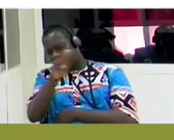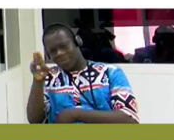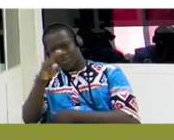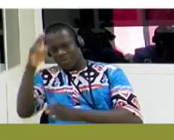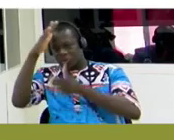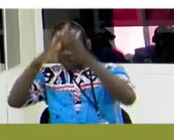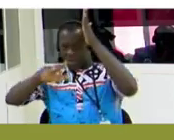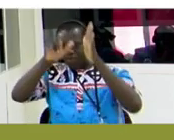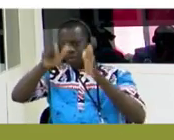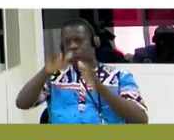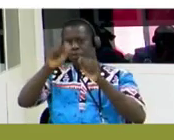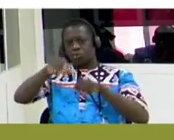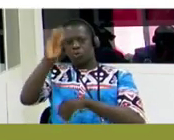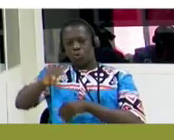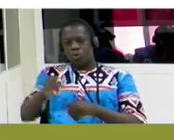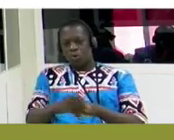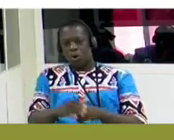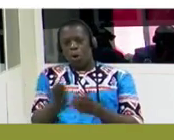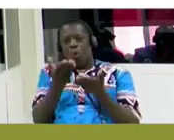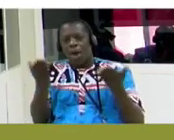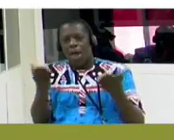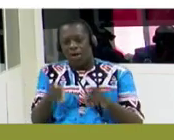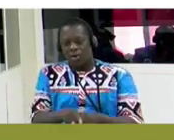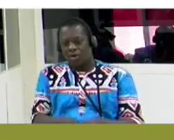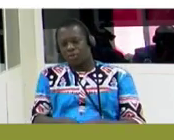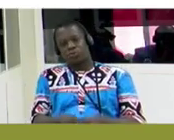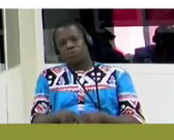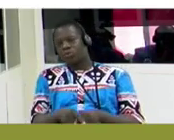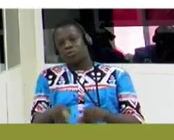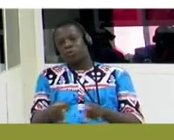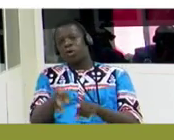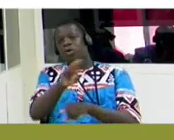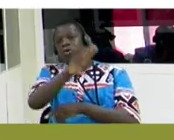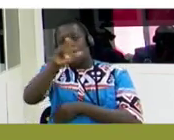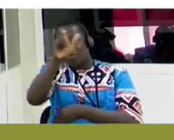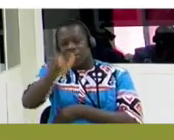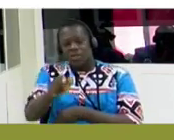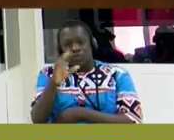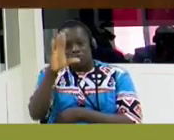Why? No, yeah, sir, by that time, if you do that, they will say that you are trying to do something.